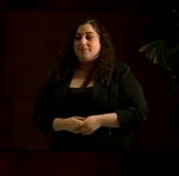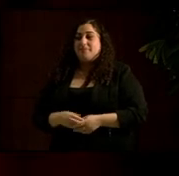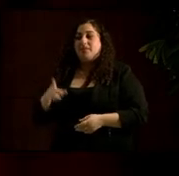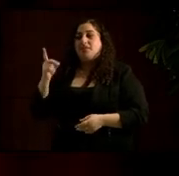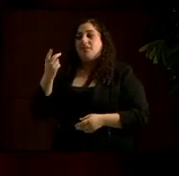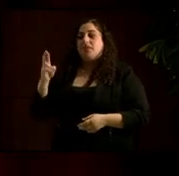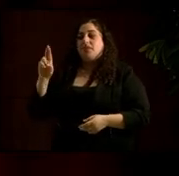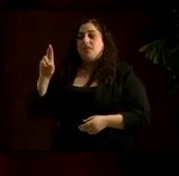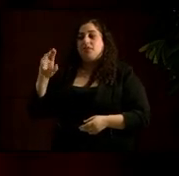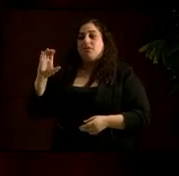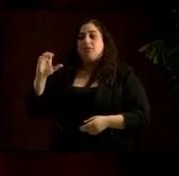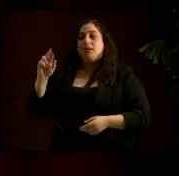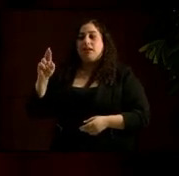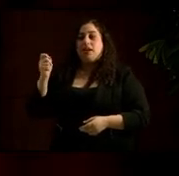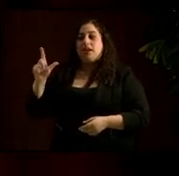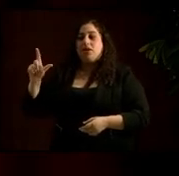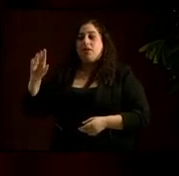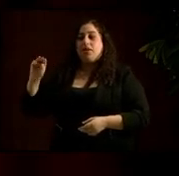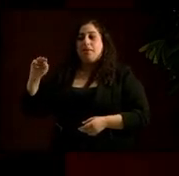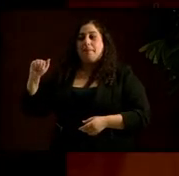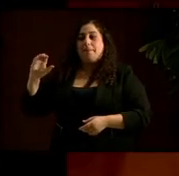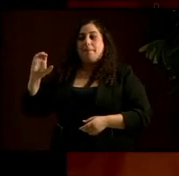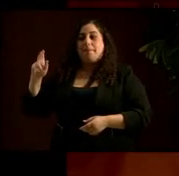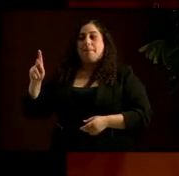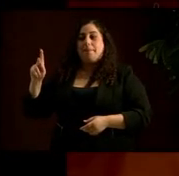Dr. Carol McCursey.